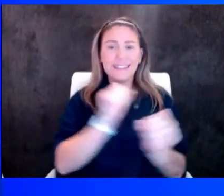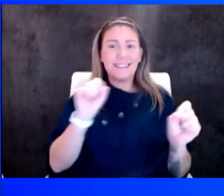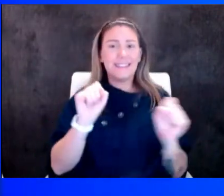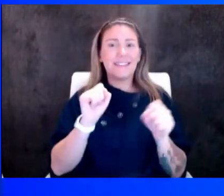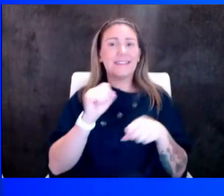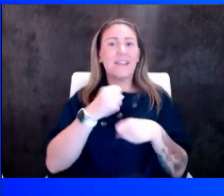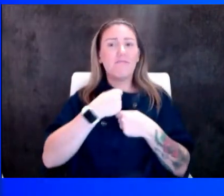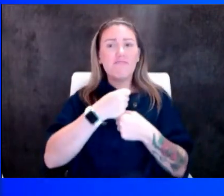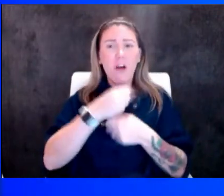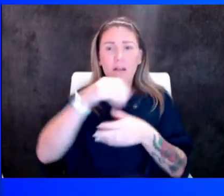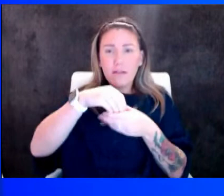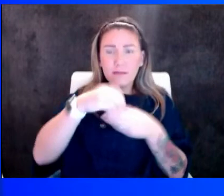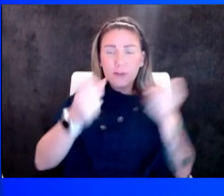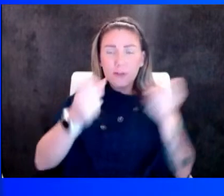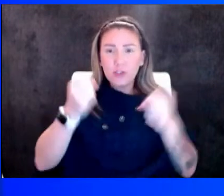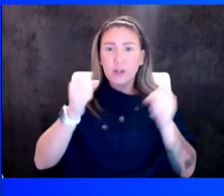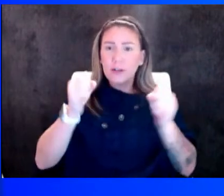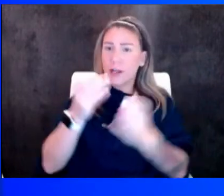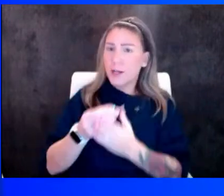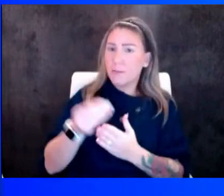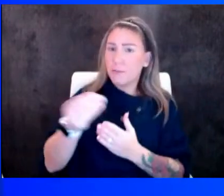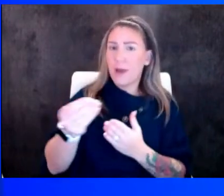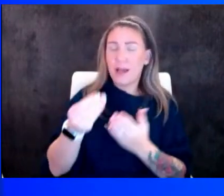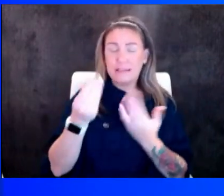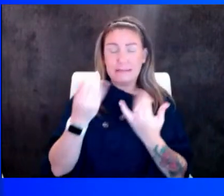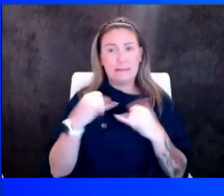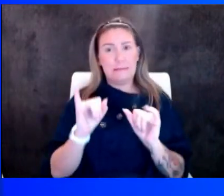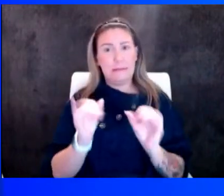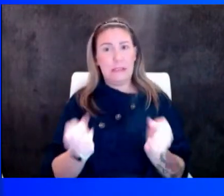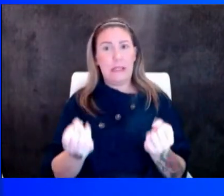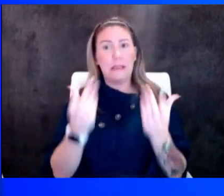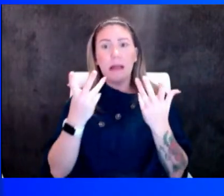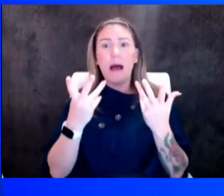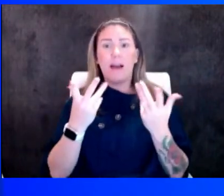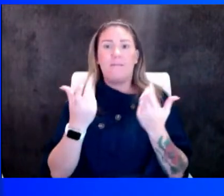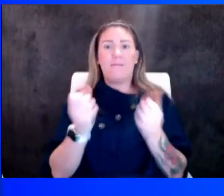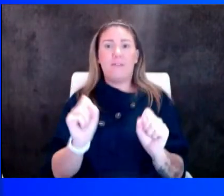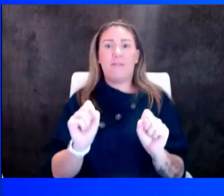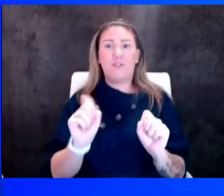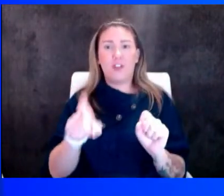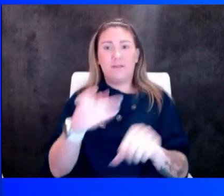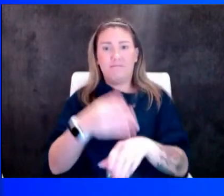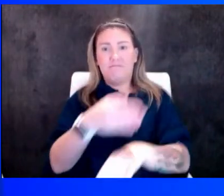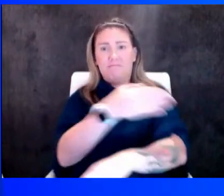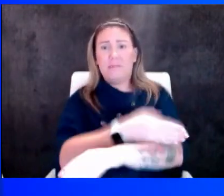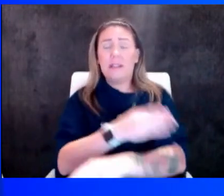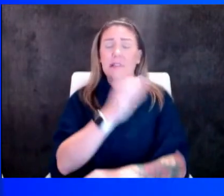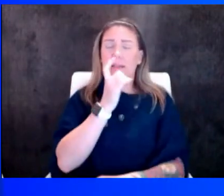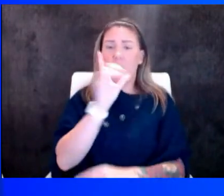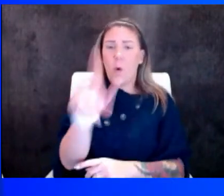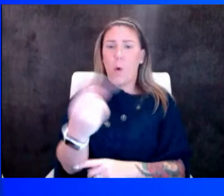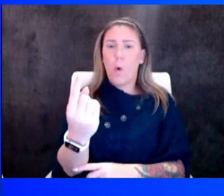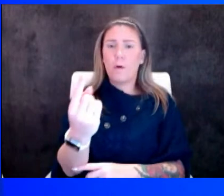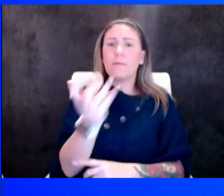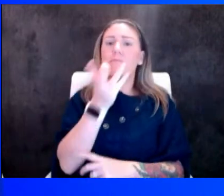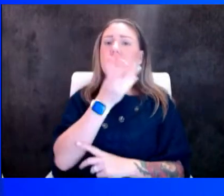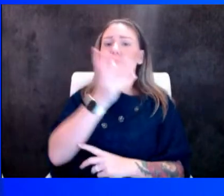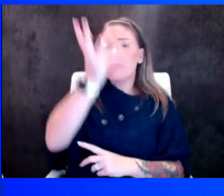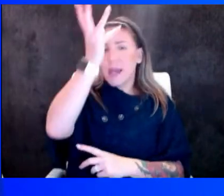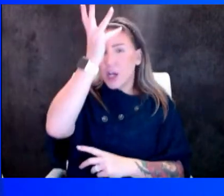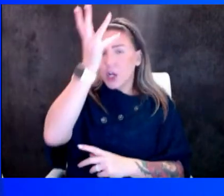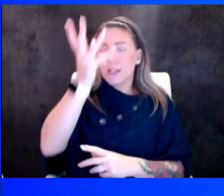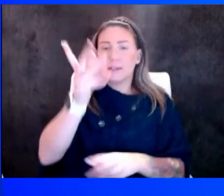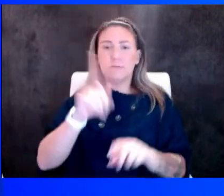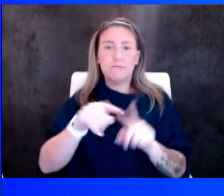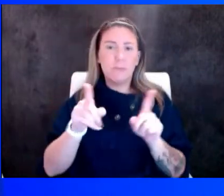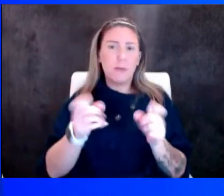But there's a lot of room we still have left to do. So the onus is not just on parents. I think there's it's a multi-layered approach to trying to